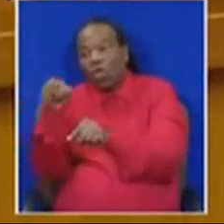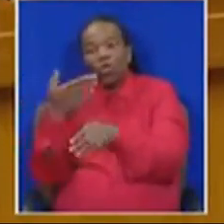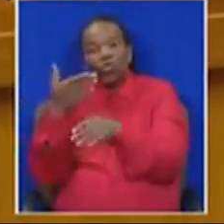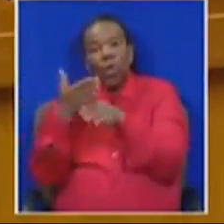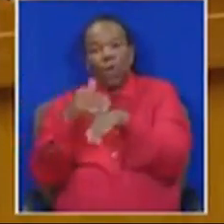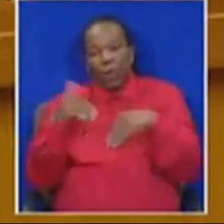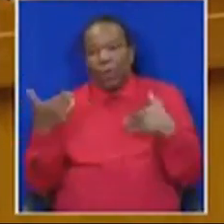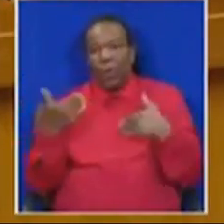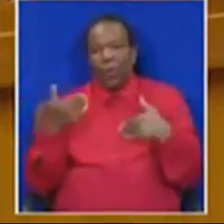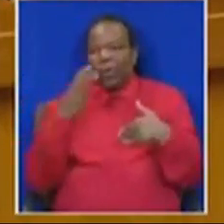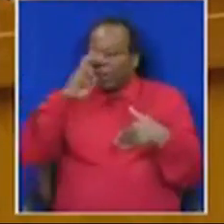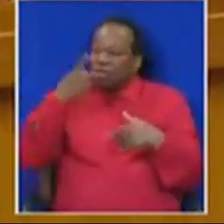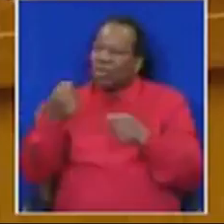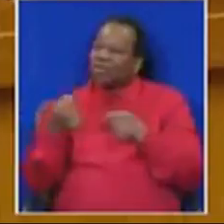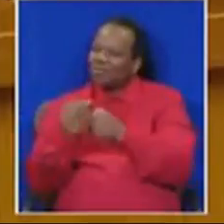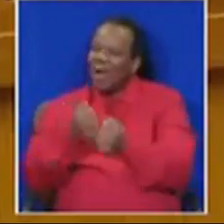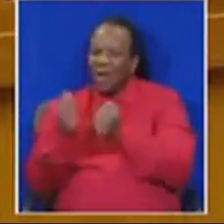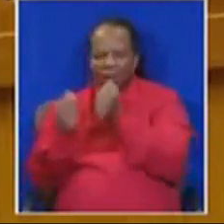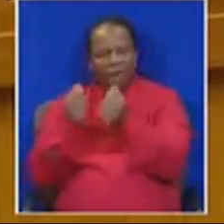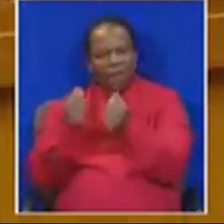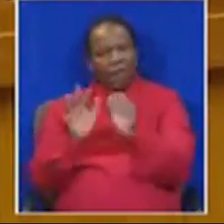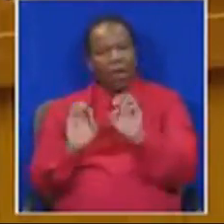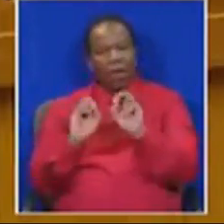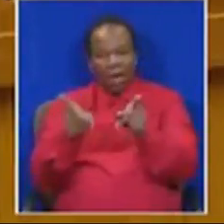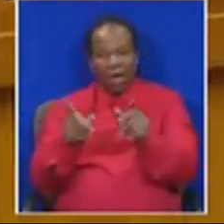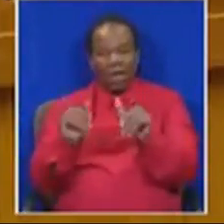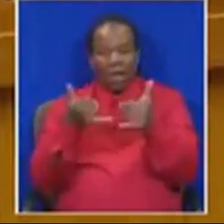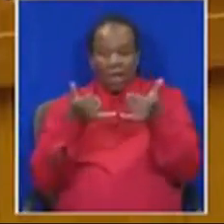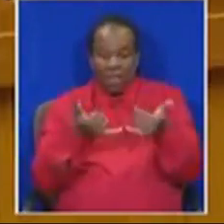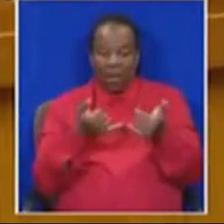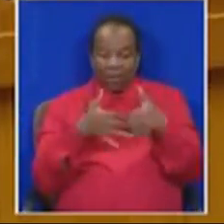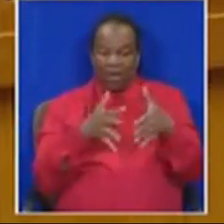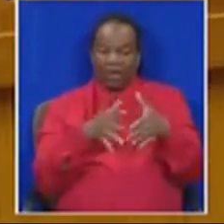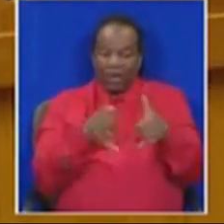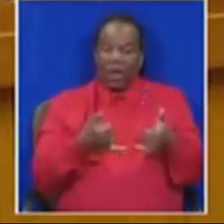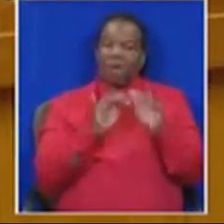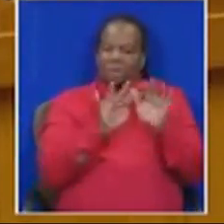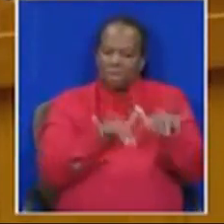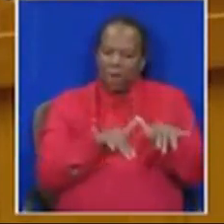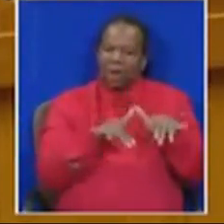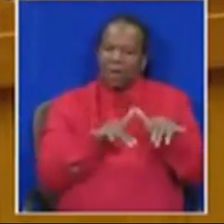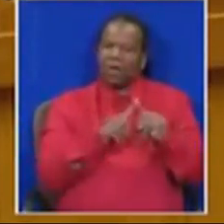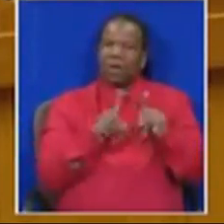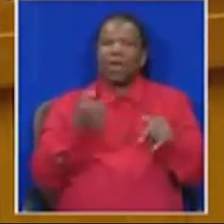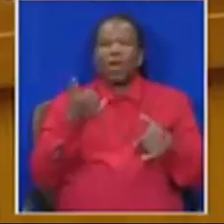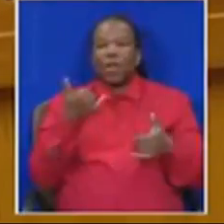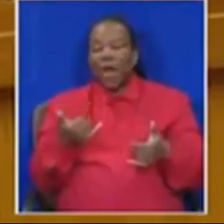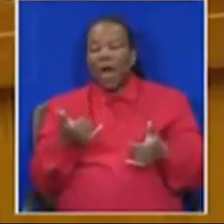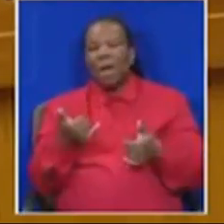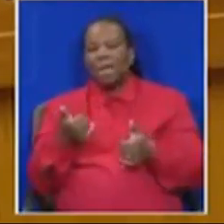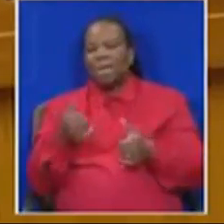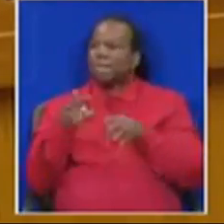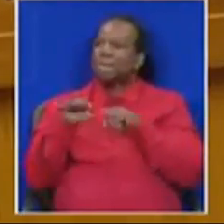country. Since the start of the current Parliament, our public employment